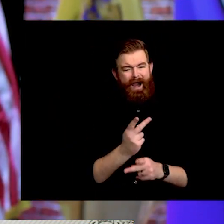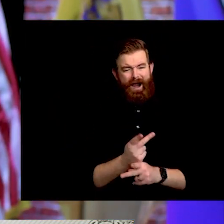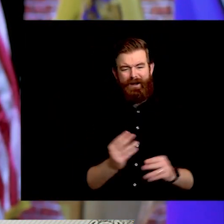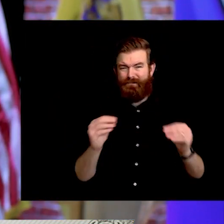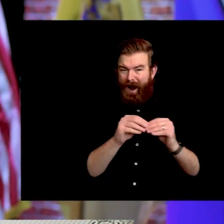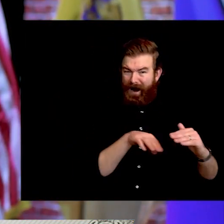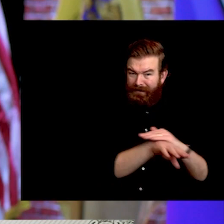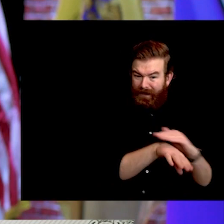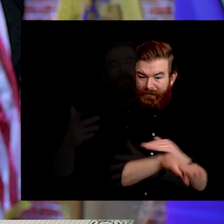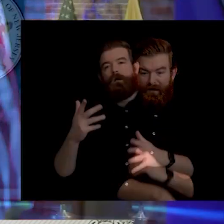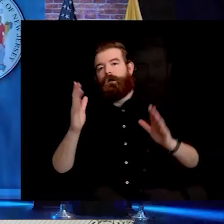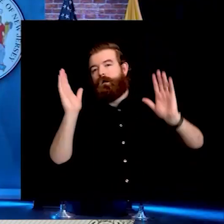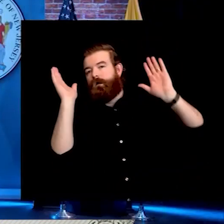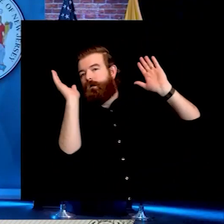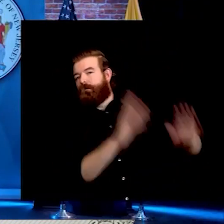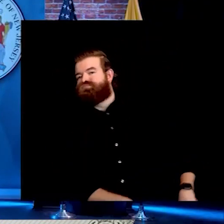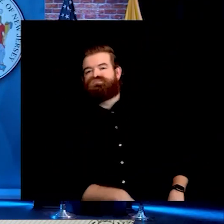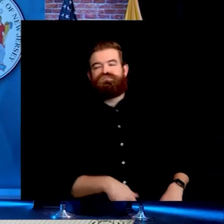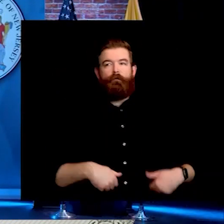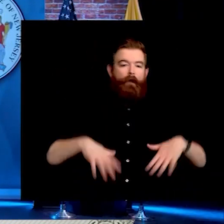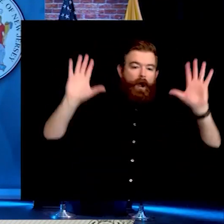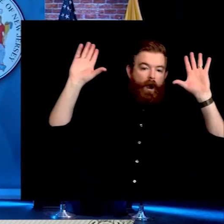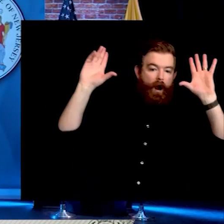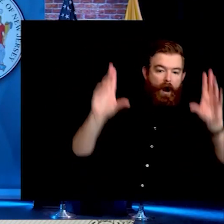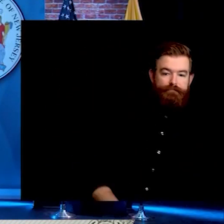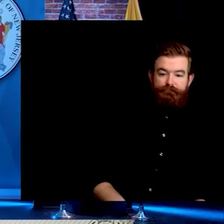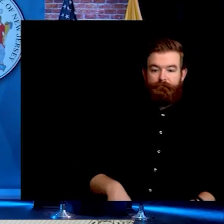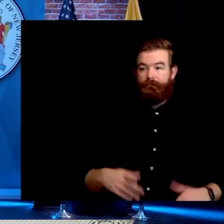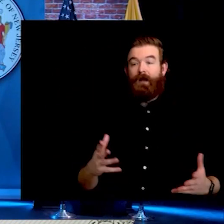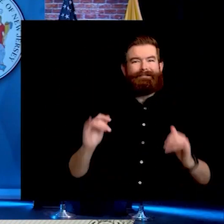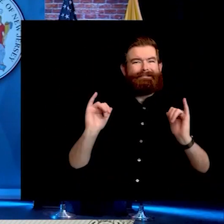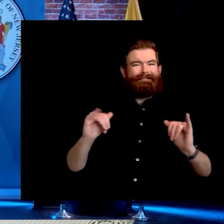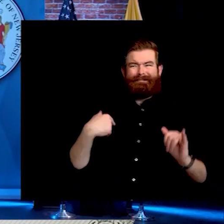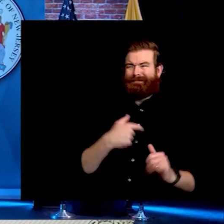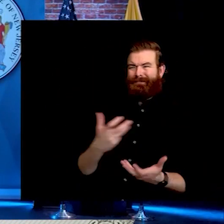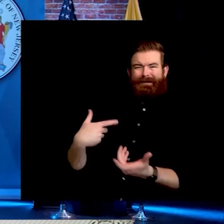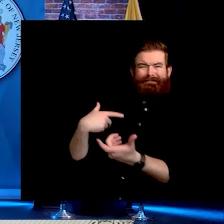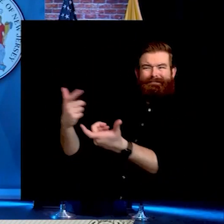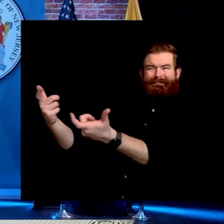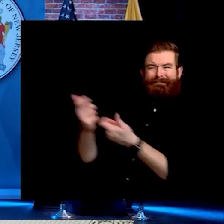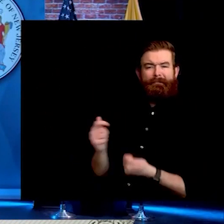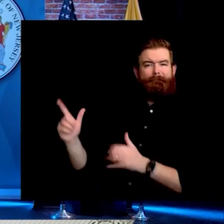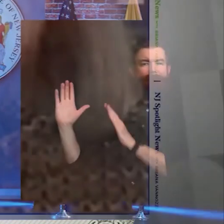Democratic base that the governor, you know, has certainly gotten a lot of support from.